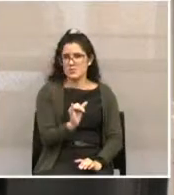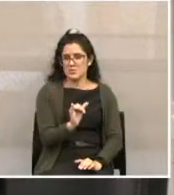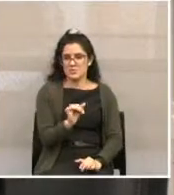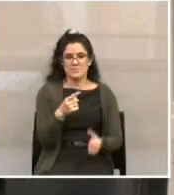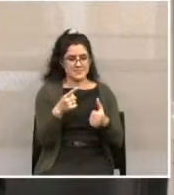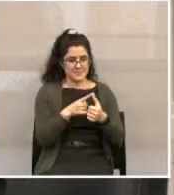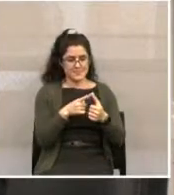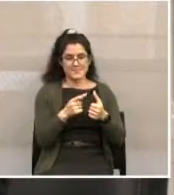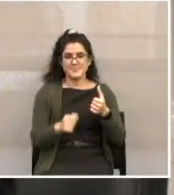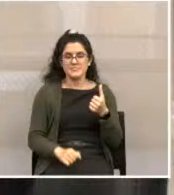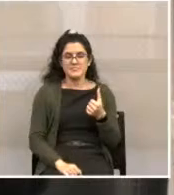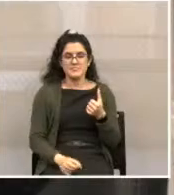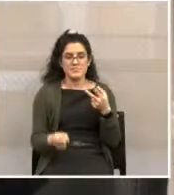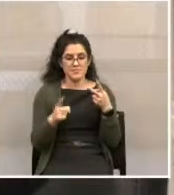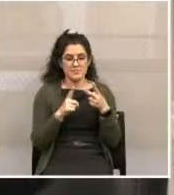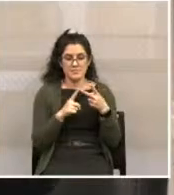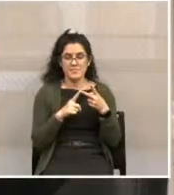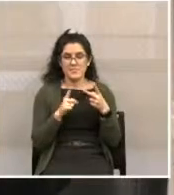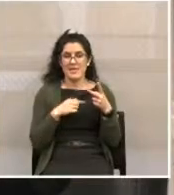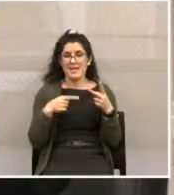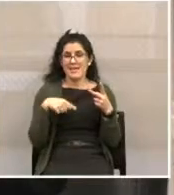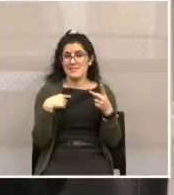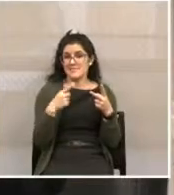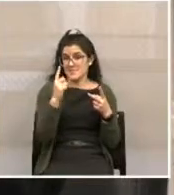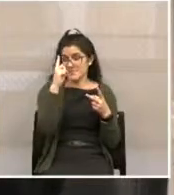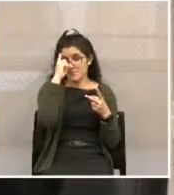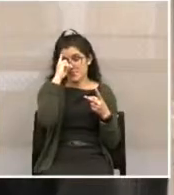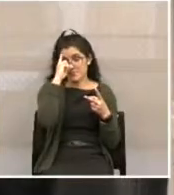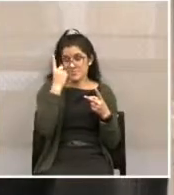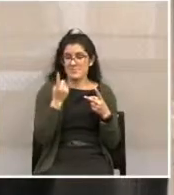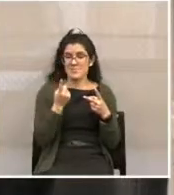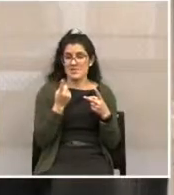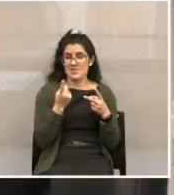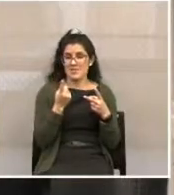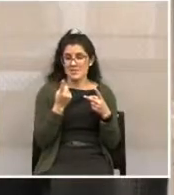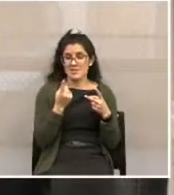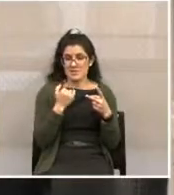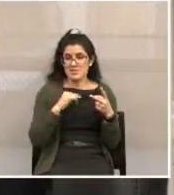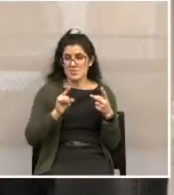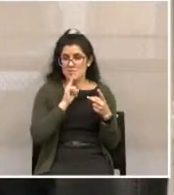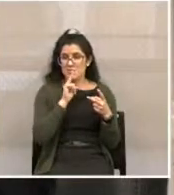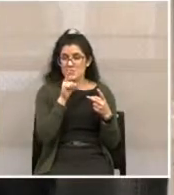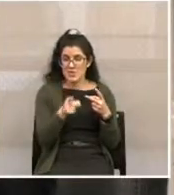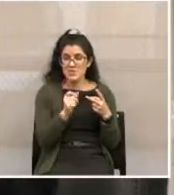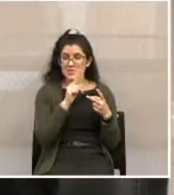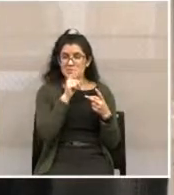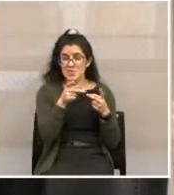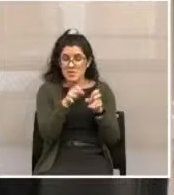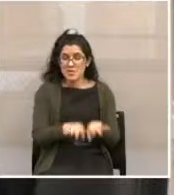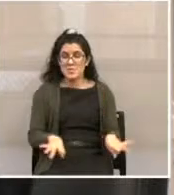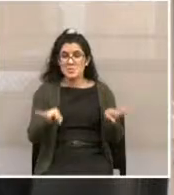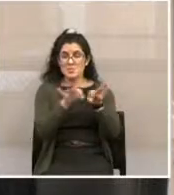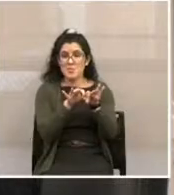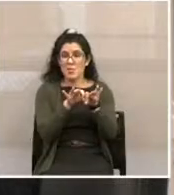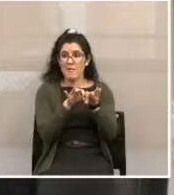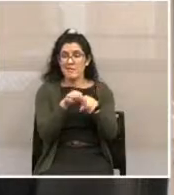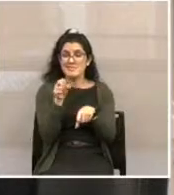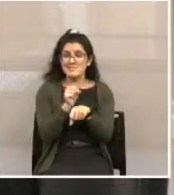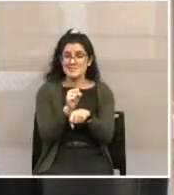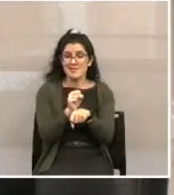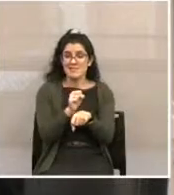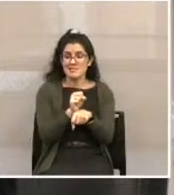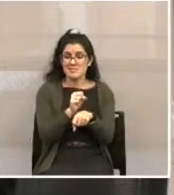number one. Number two, I think there is a real important task that all of